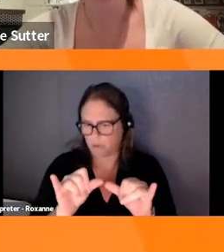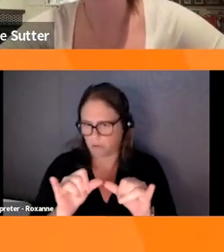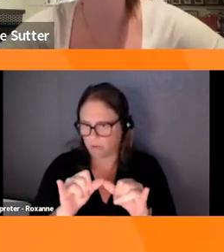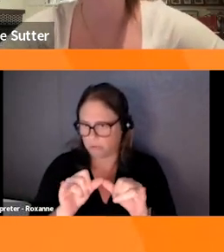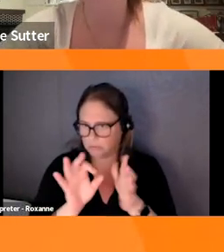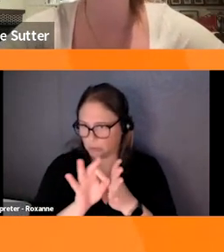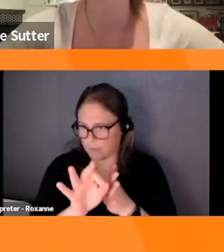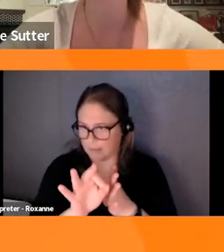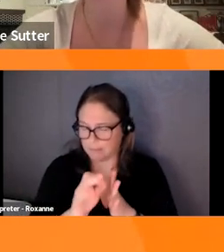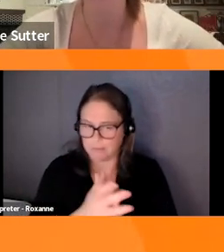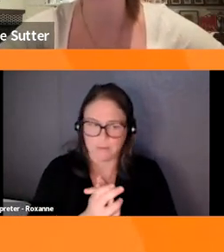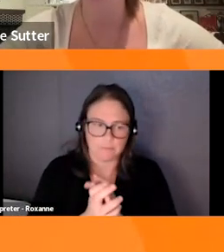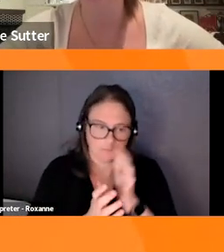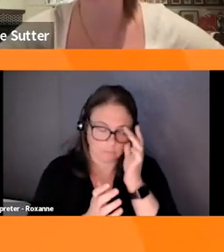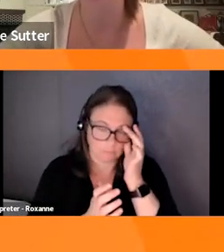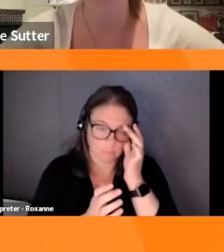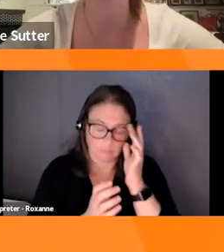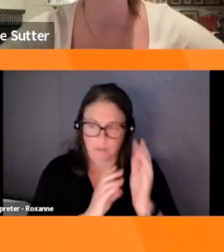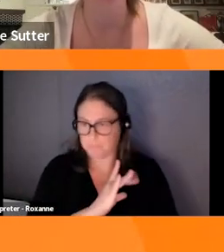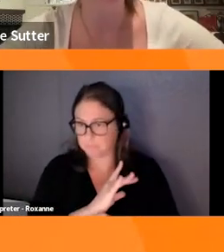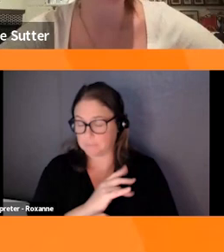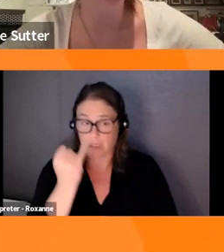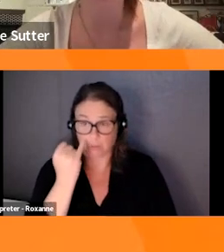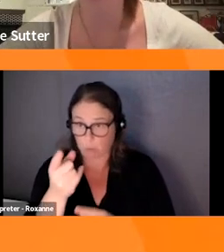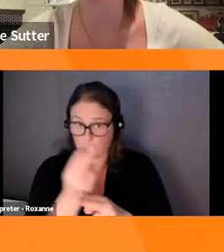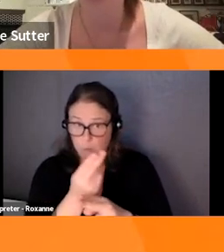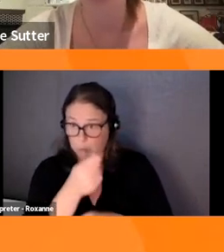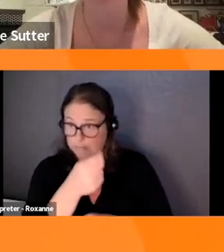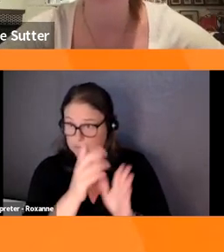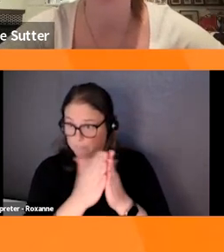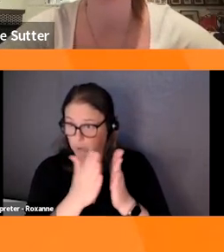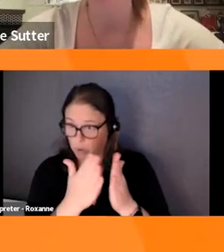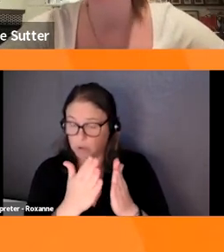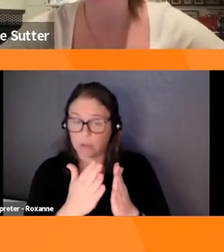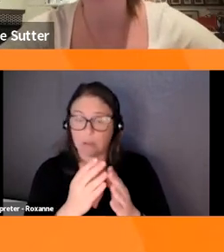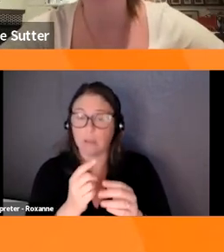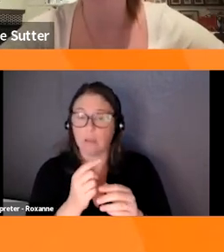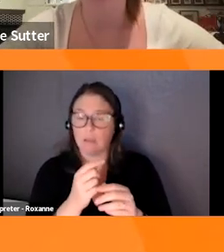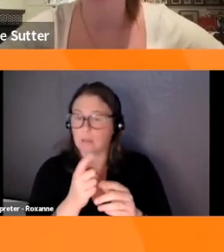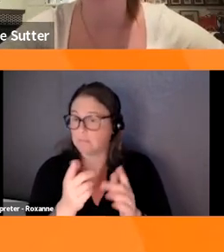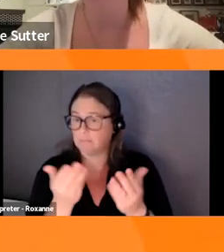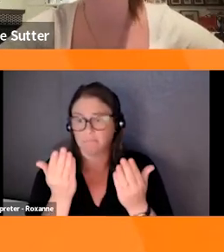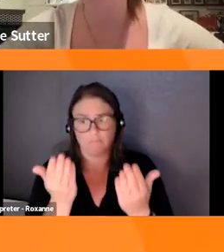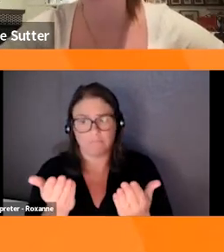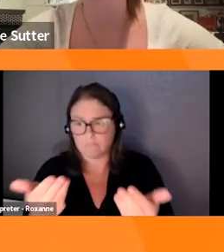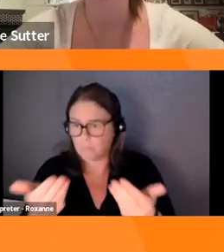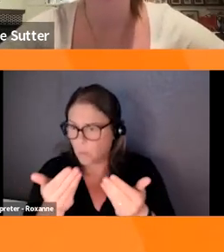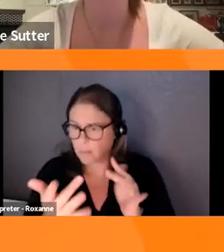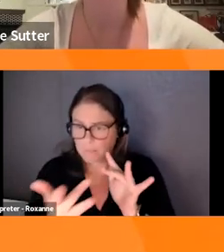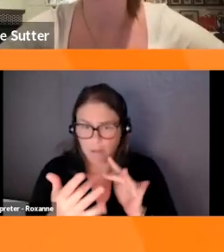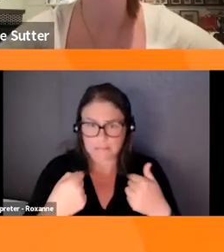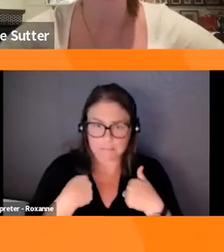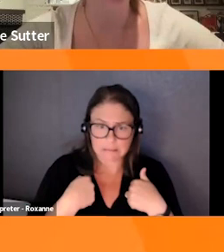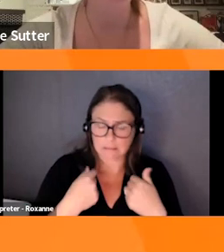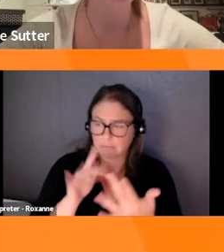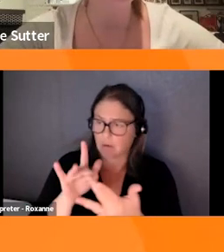Awesome. And if you do use this KPI workbook, you're also welcome to contact Sylvia or I at any point.